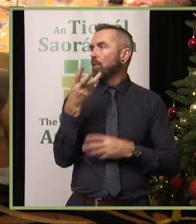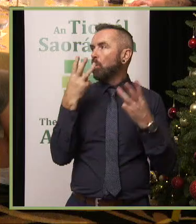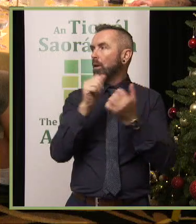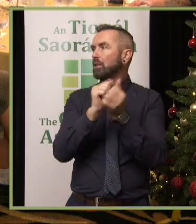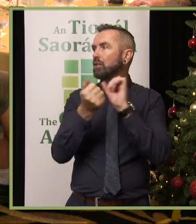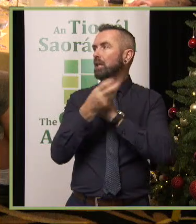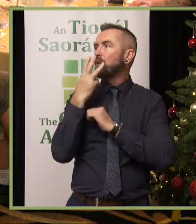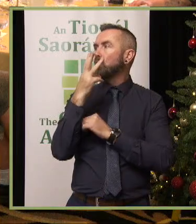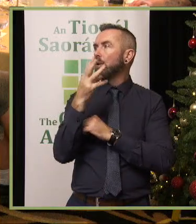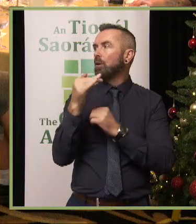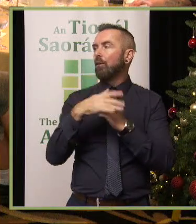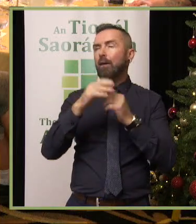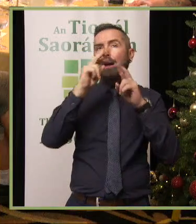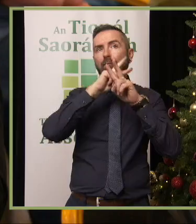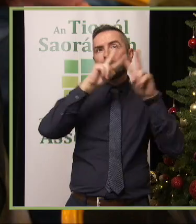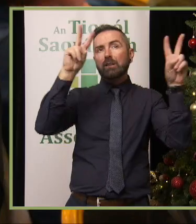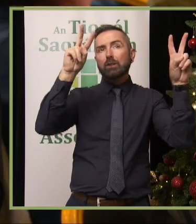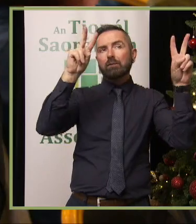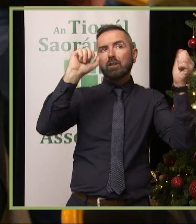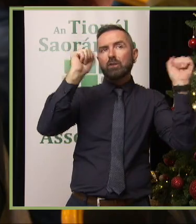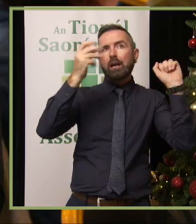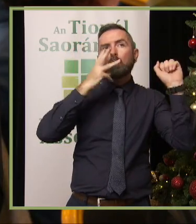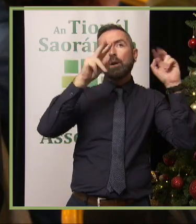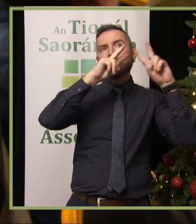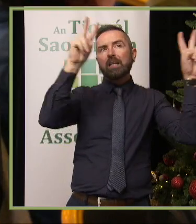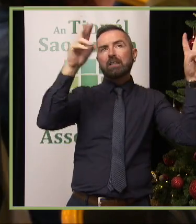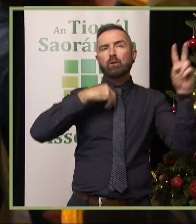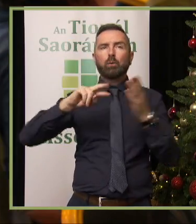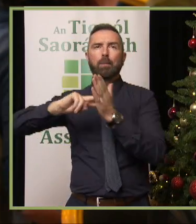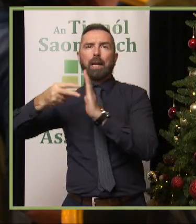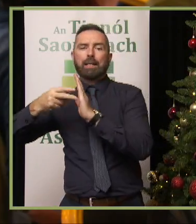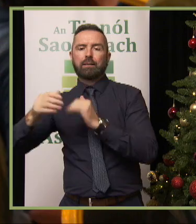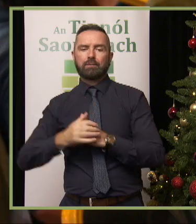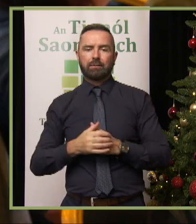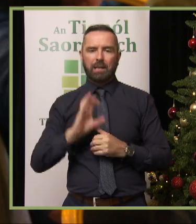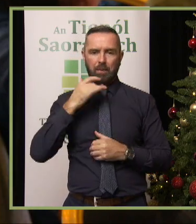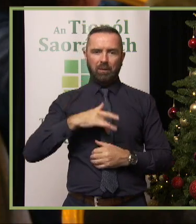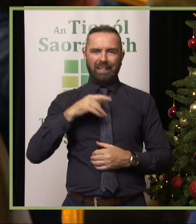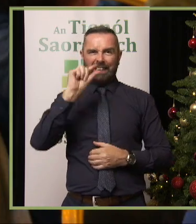the wording of a vision to a plan, just because we think this is a bit religious.